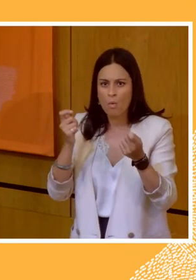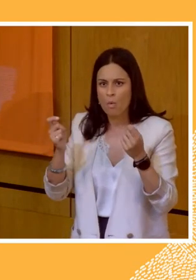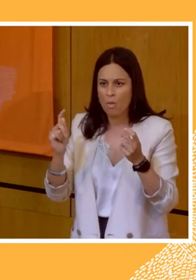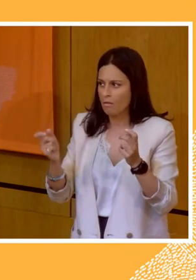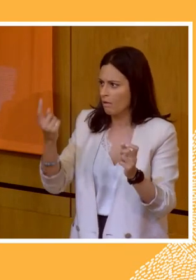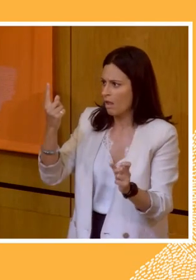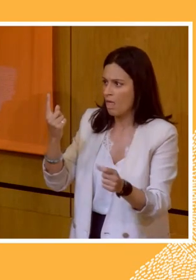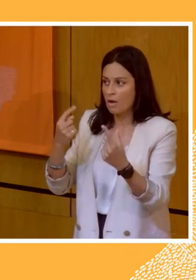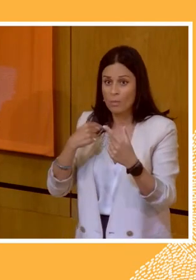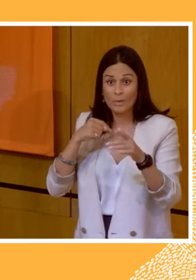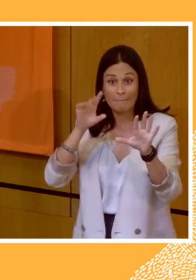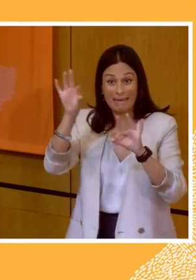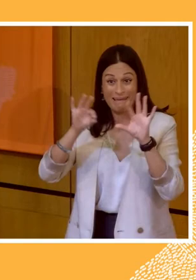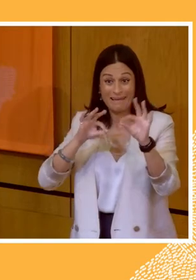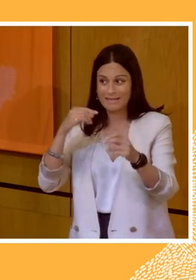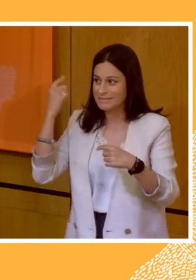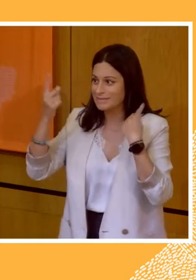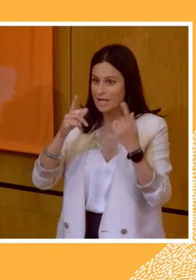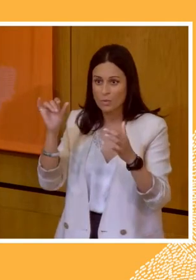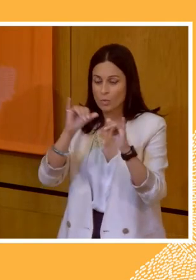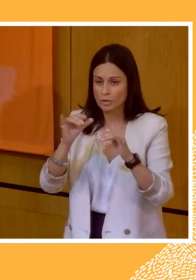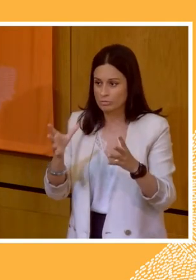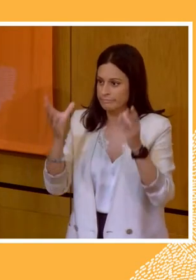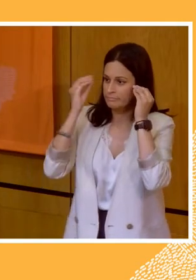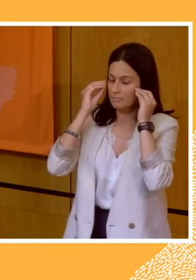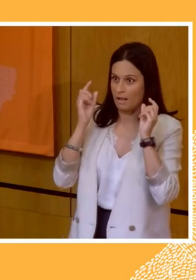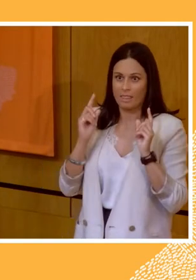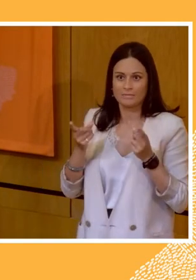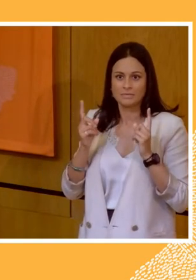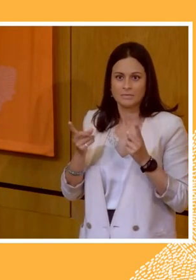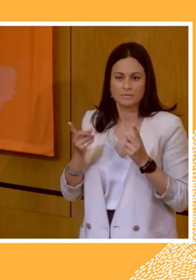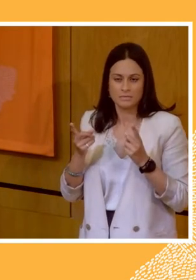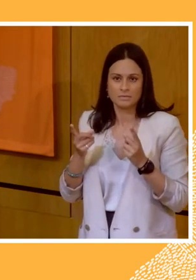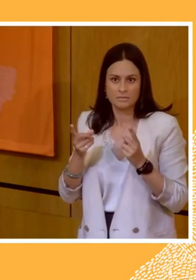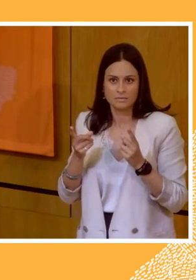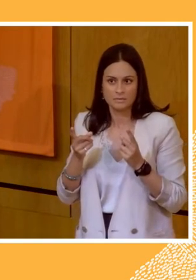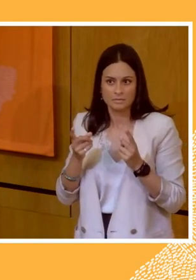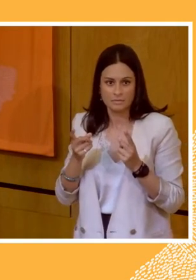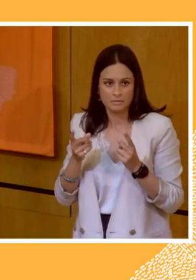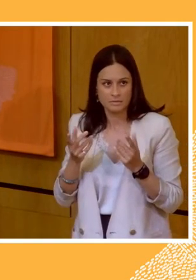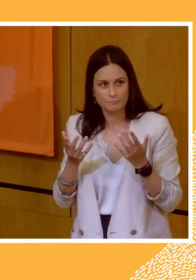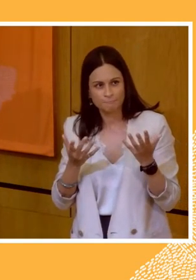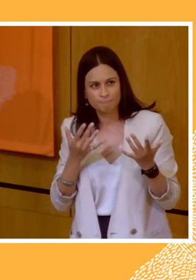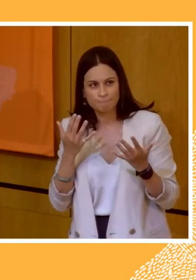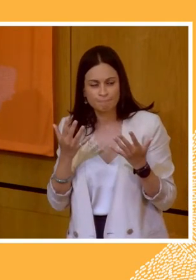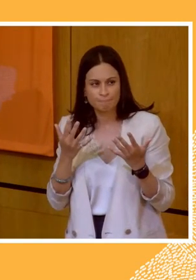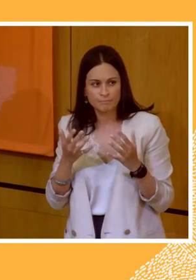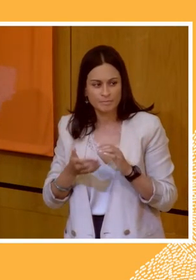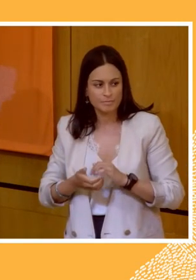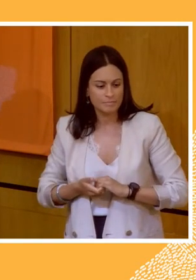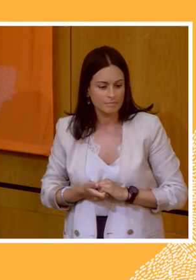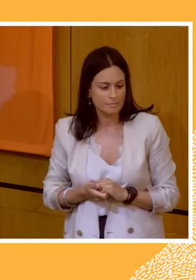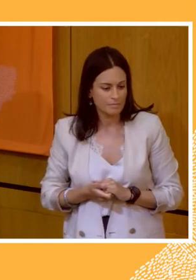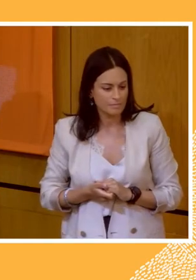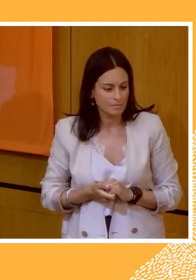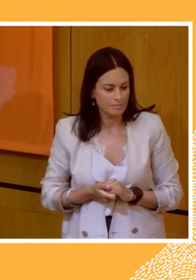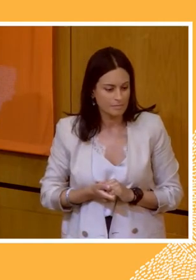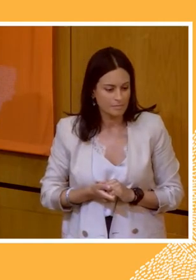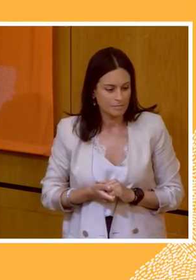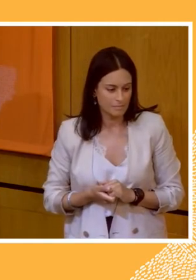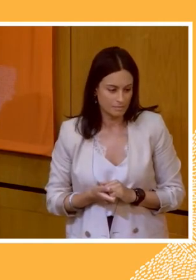to choose how it arrives at our ears. And I think it is the first